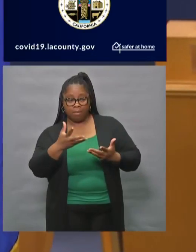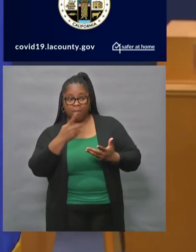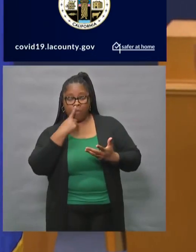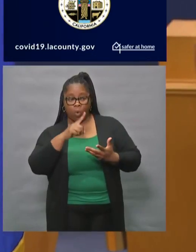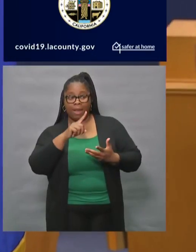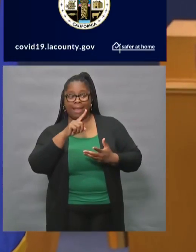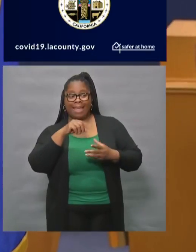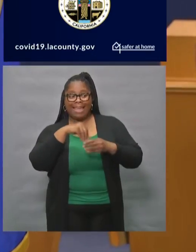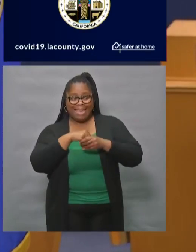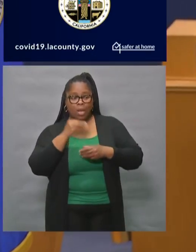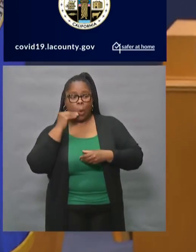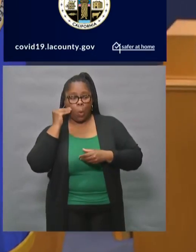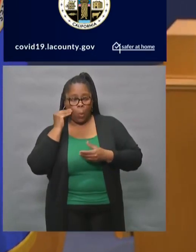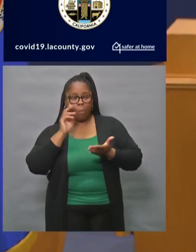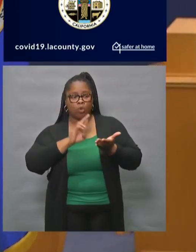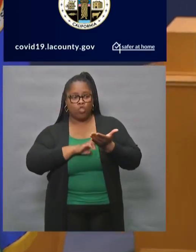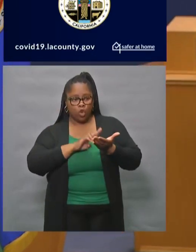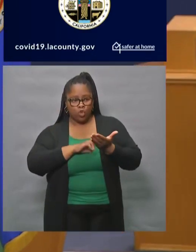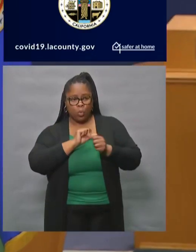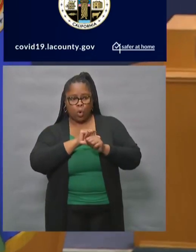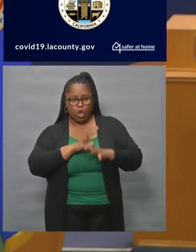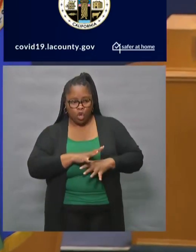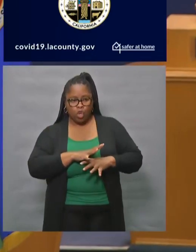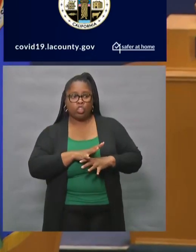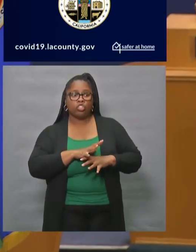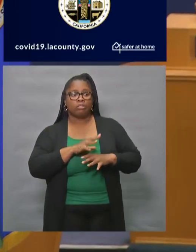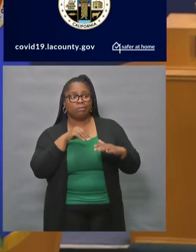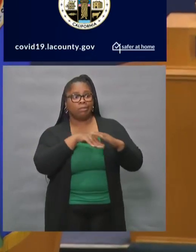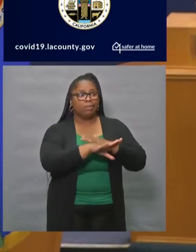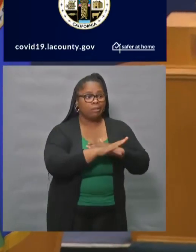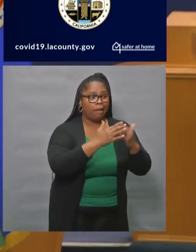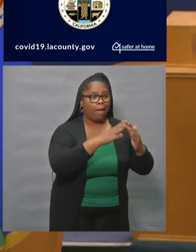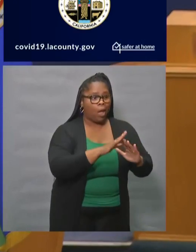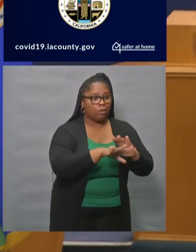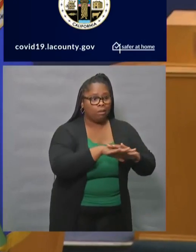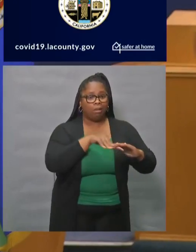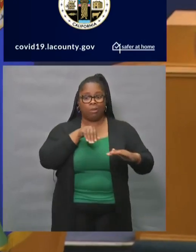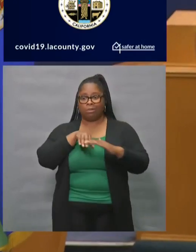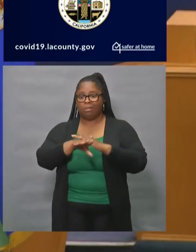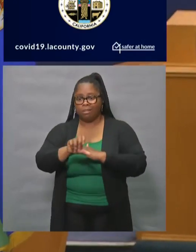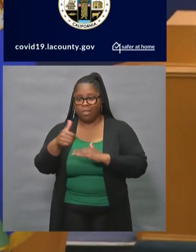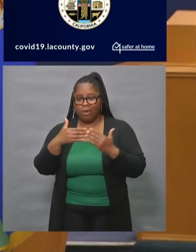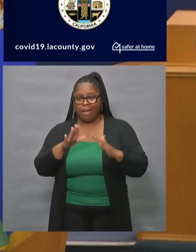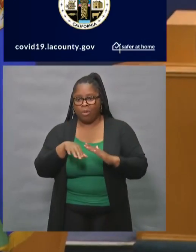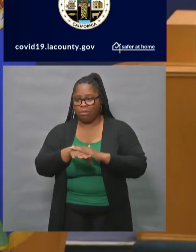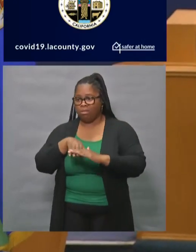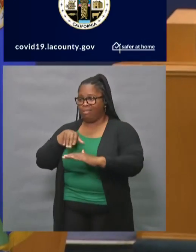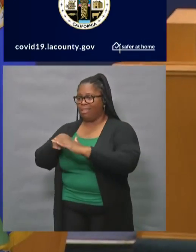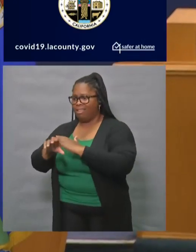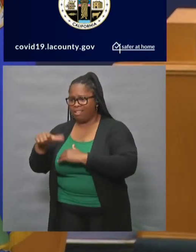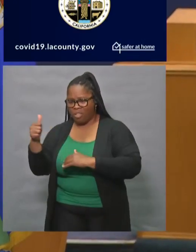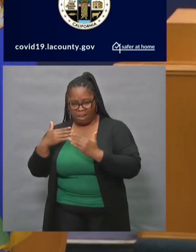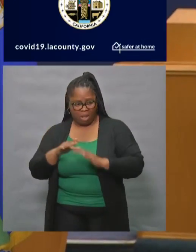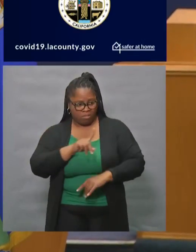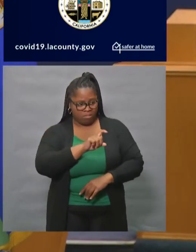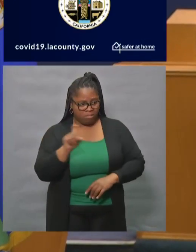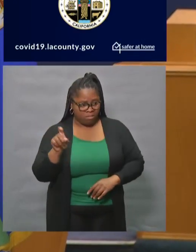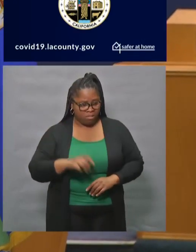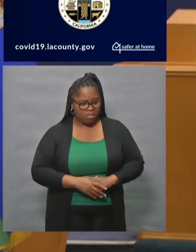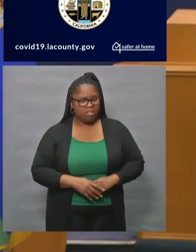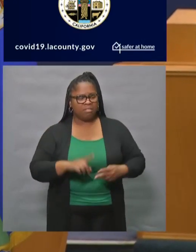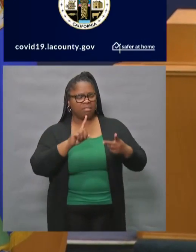virus among high-risk people as they go from one home to another. Second matter, serious concerns have been